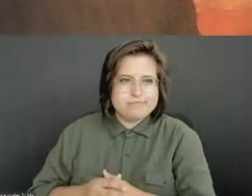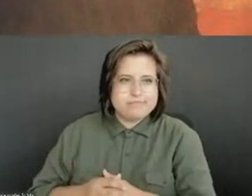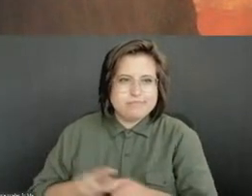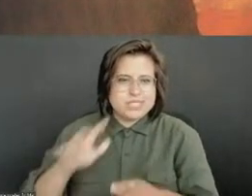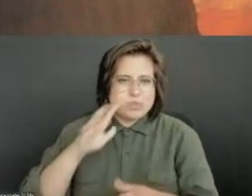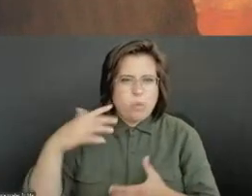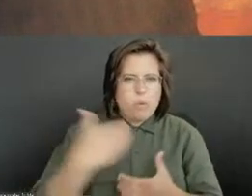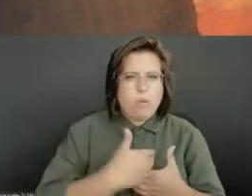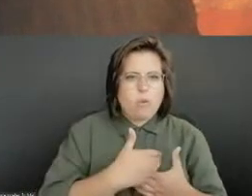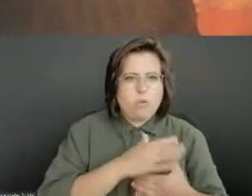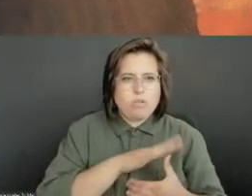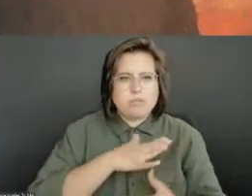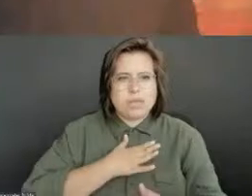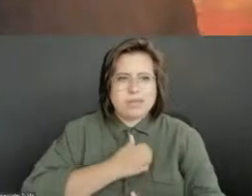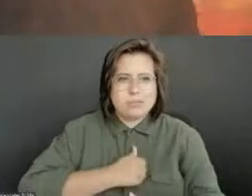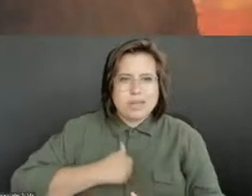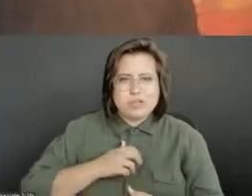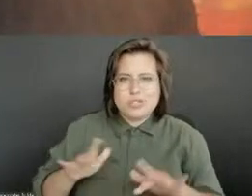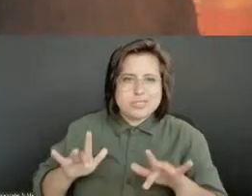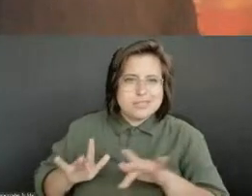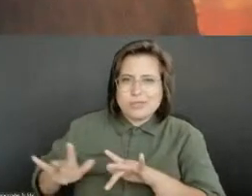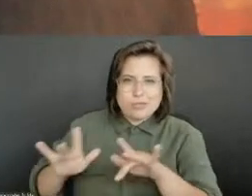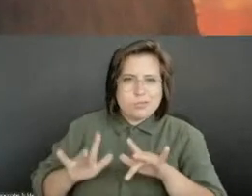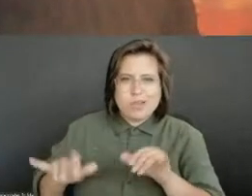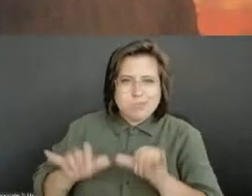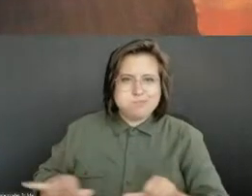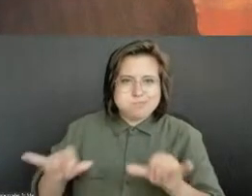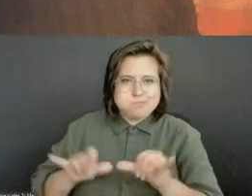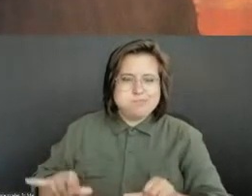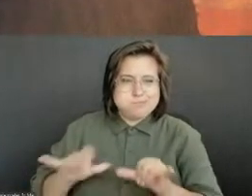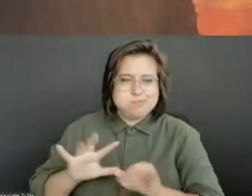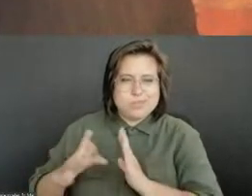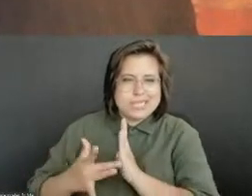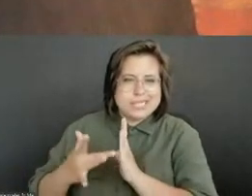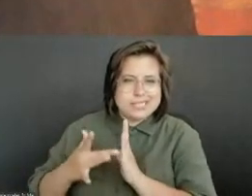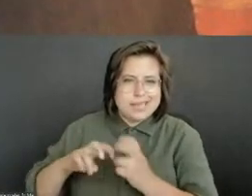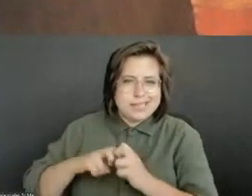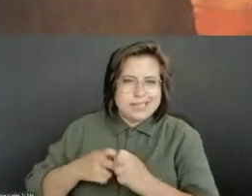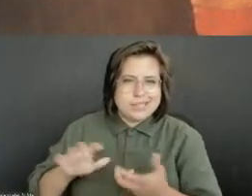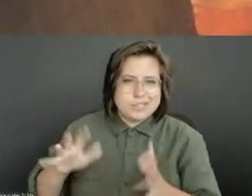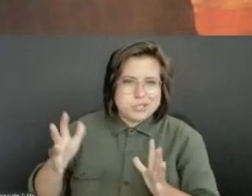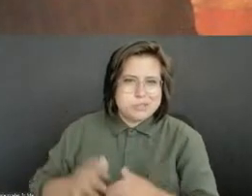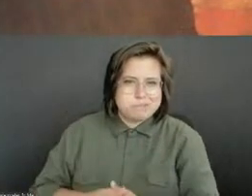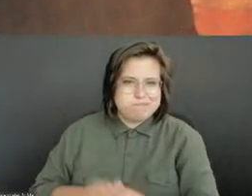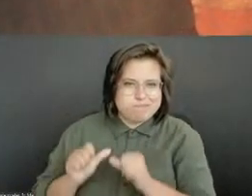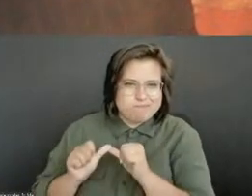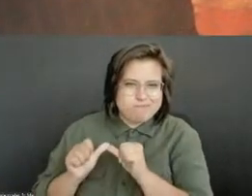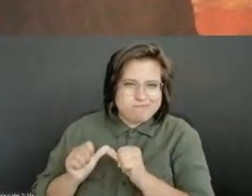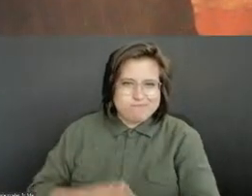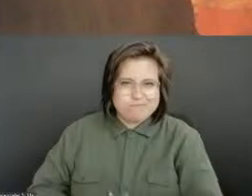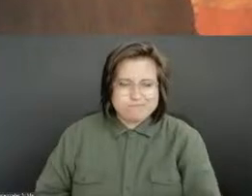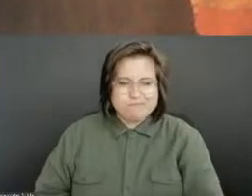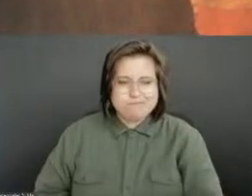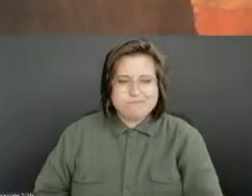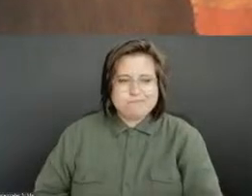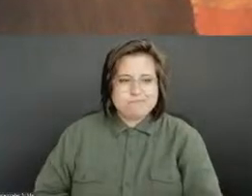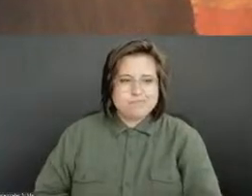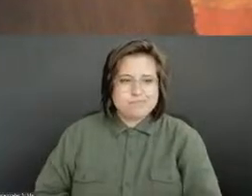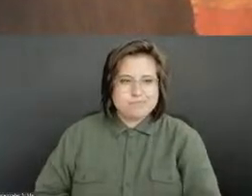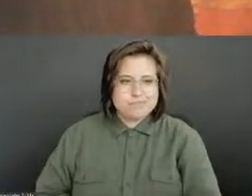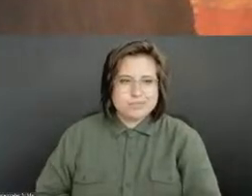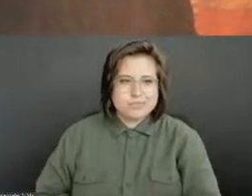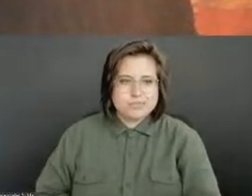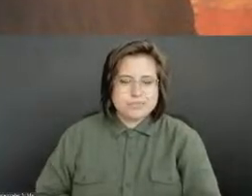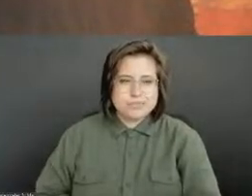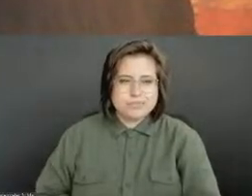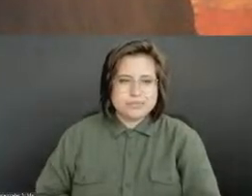second. My apologies. I think there is something, we have a technical challenge. It sounds as though something is on loop. They will go through what I do. I